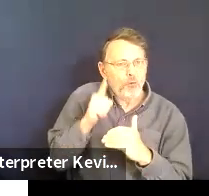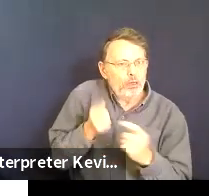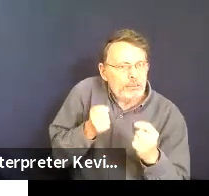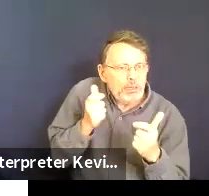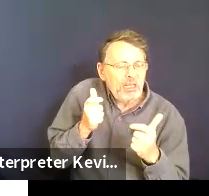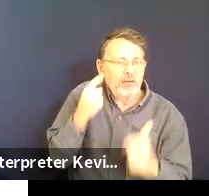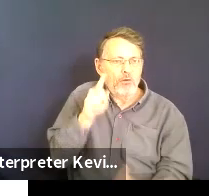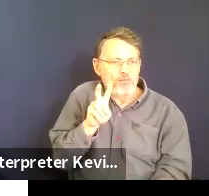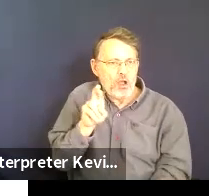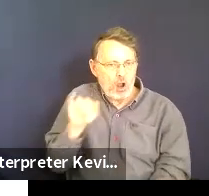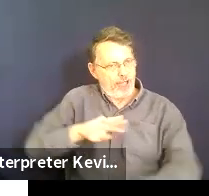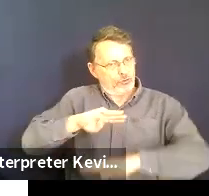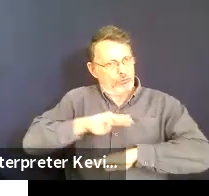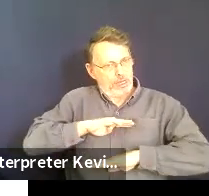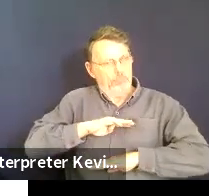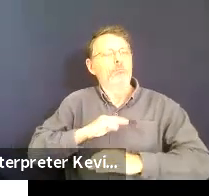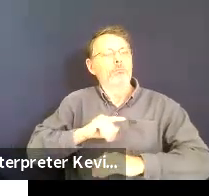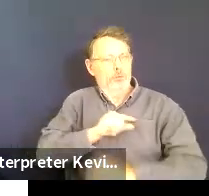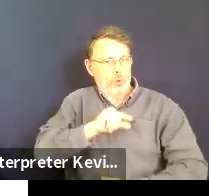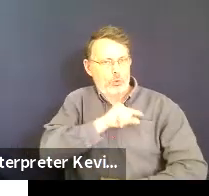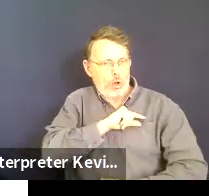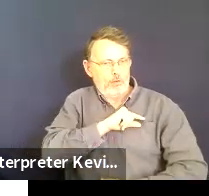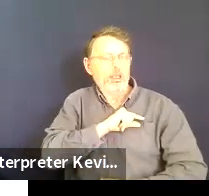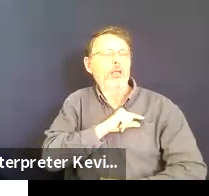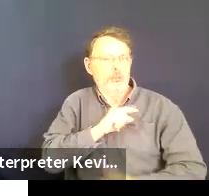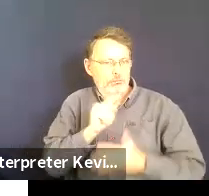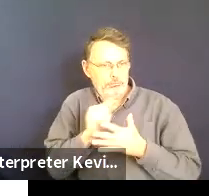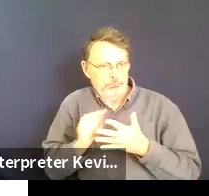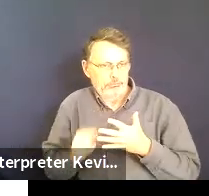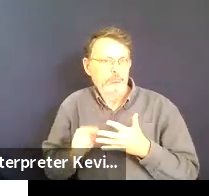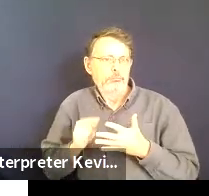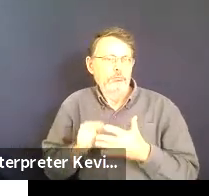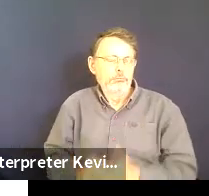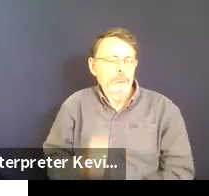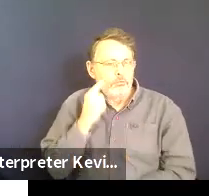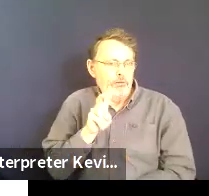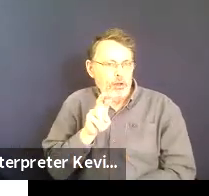Those need to be met when